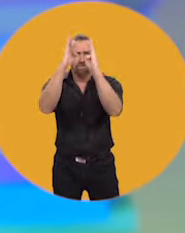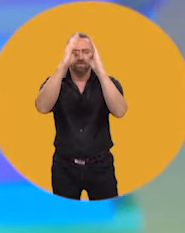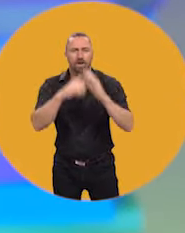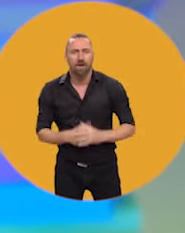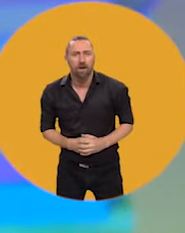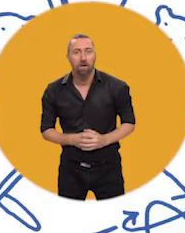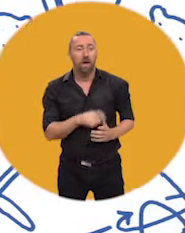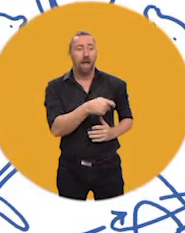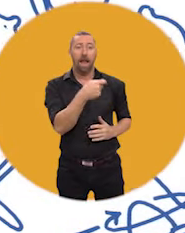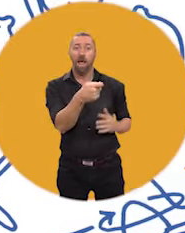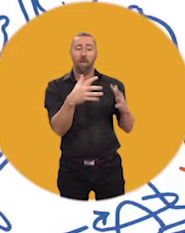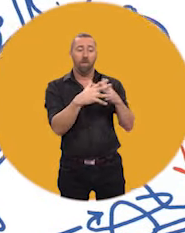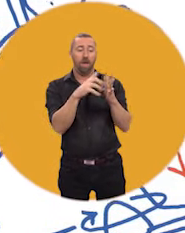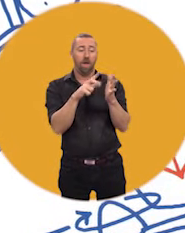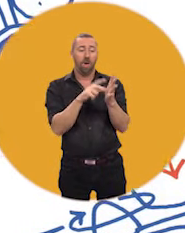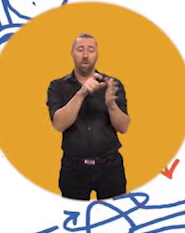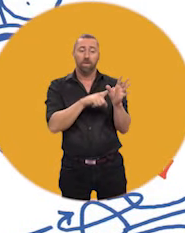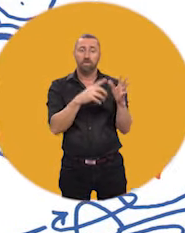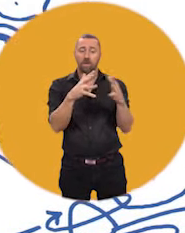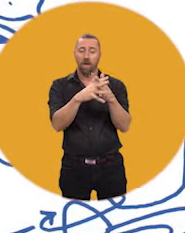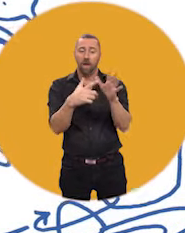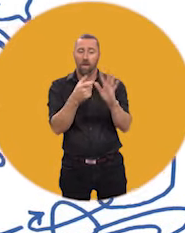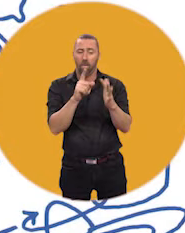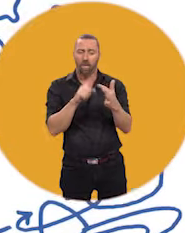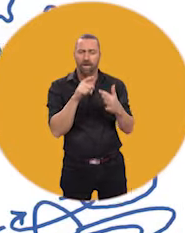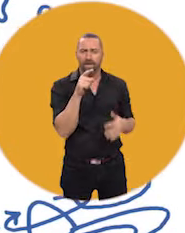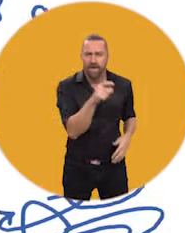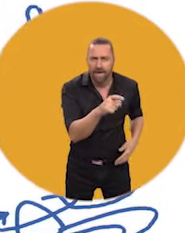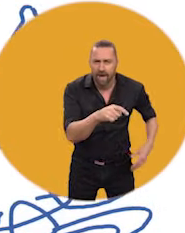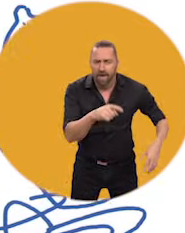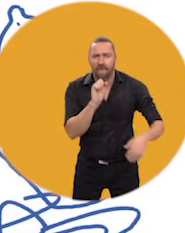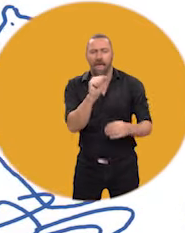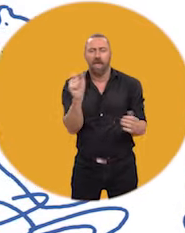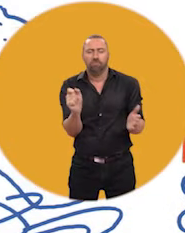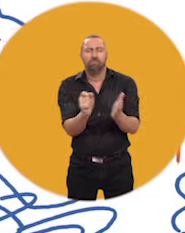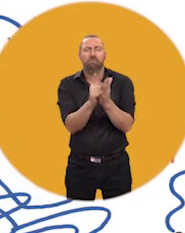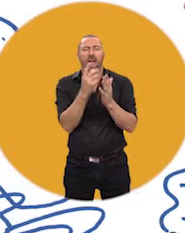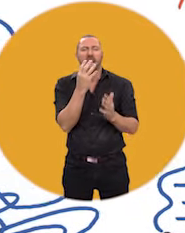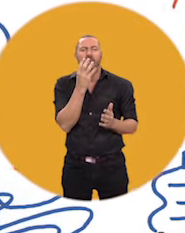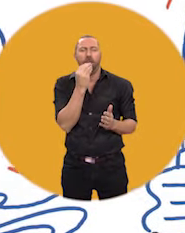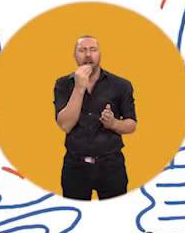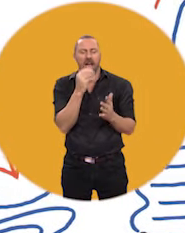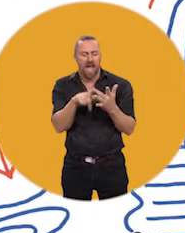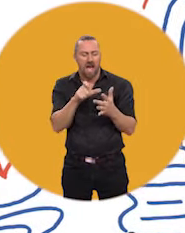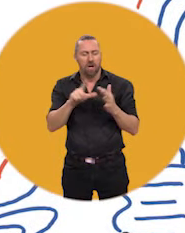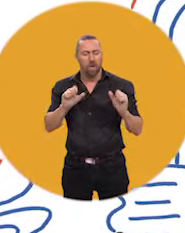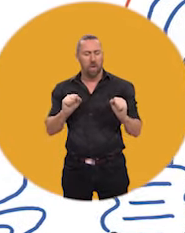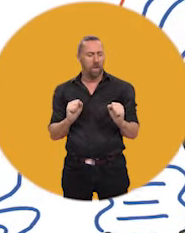Young engineers, neighbours Wendy and Wade, had refreshing ideas and sold iced